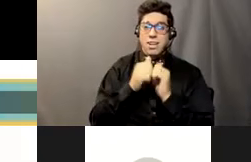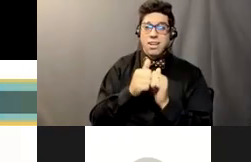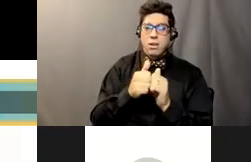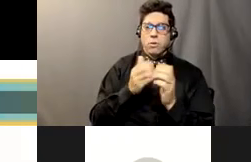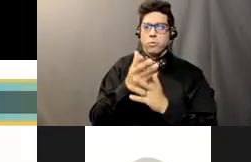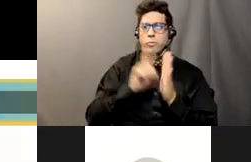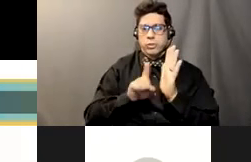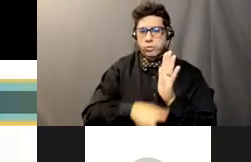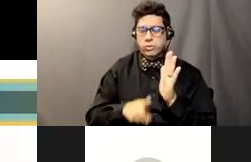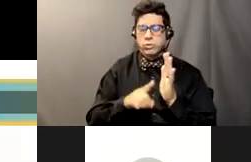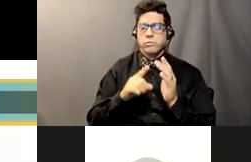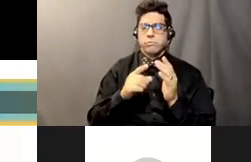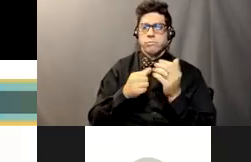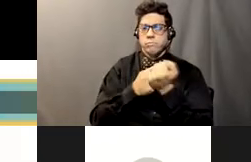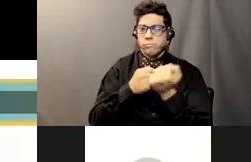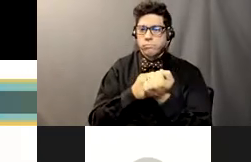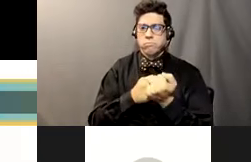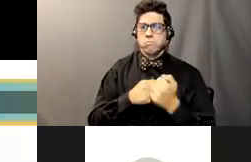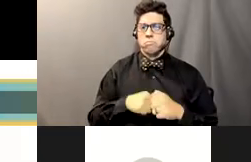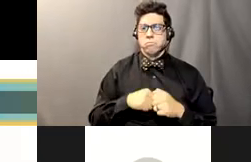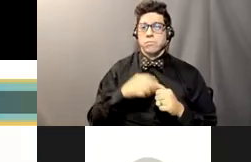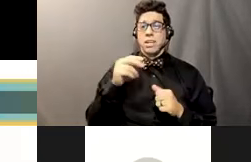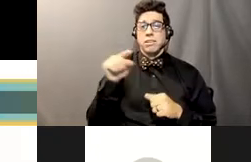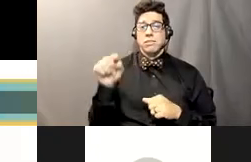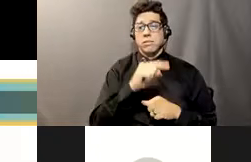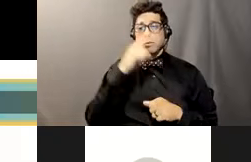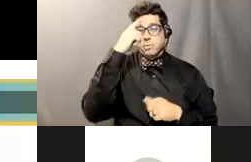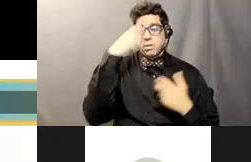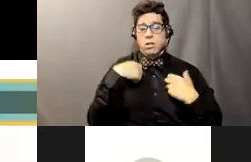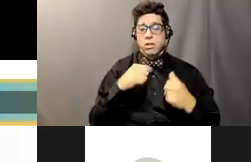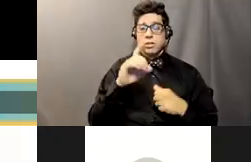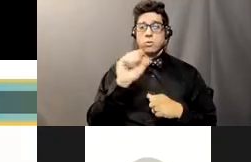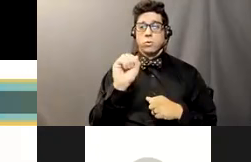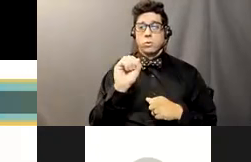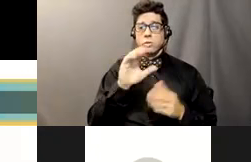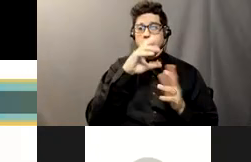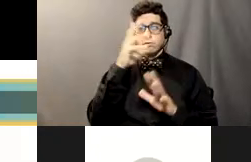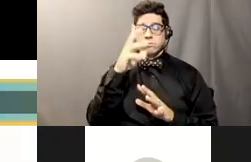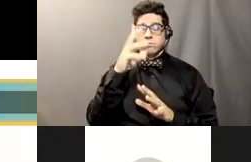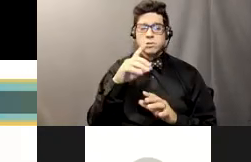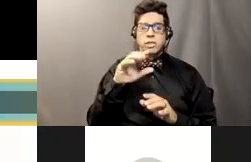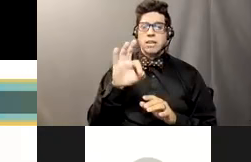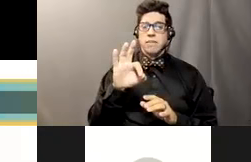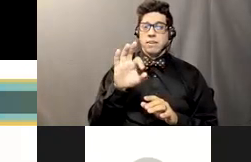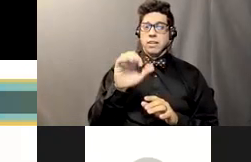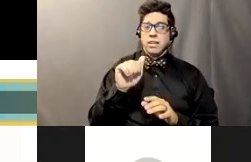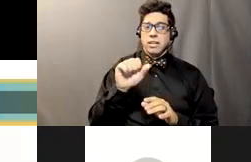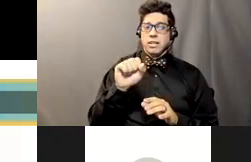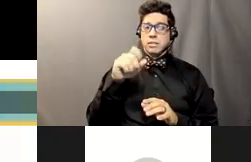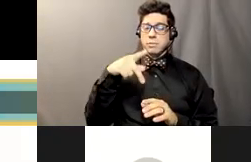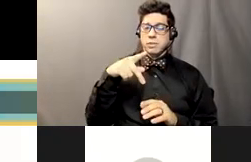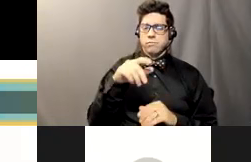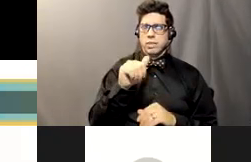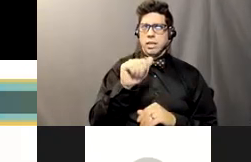advocacy, and to reaching out to people with mental disorders and those impacted by suicide. In support of this mission, AFSP engages and trains dedicated and